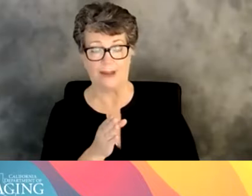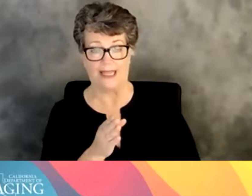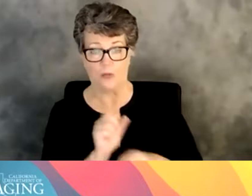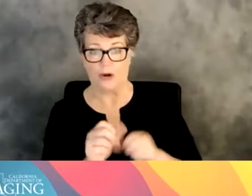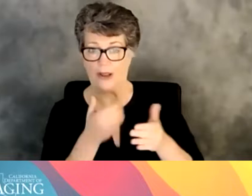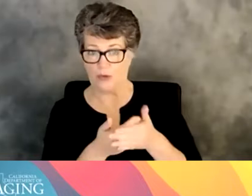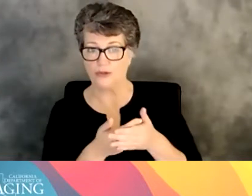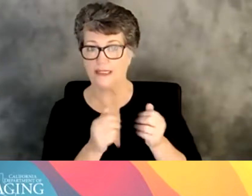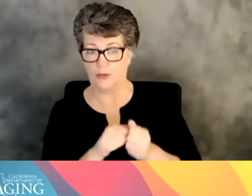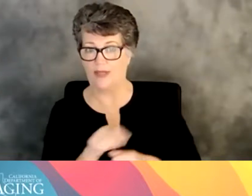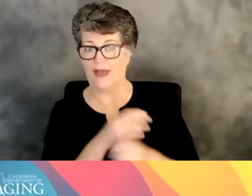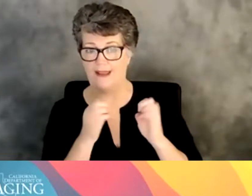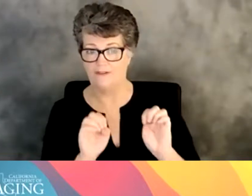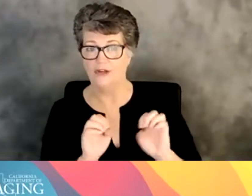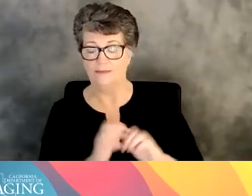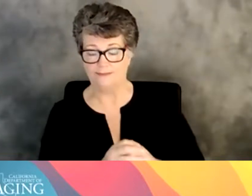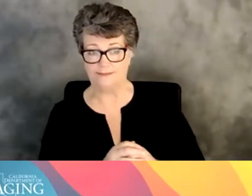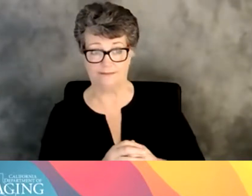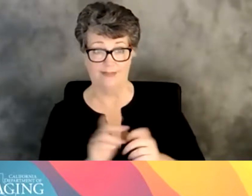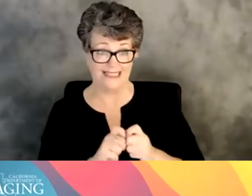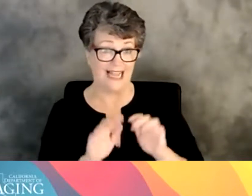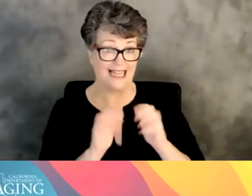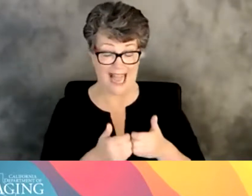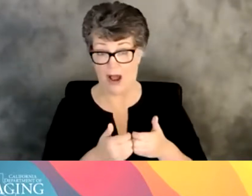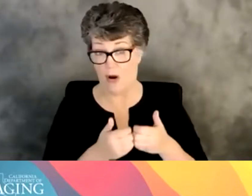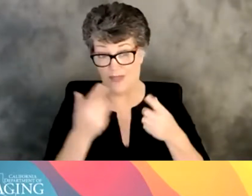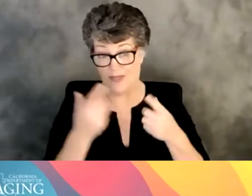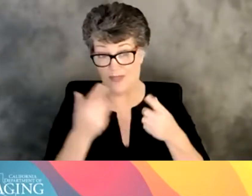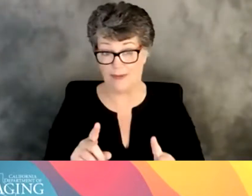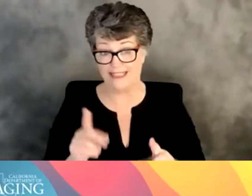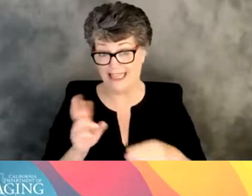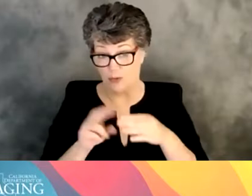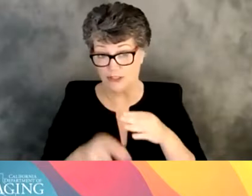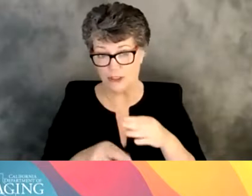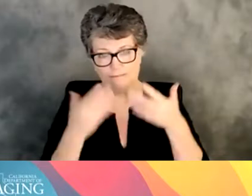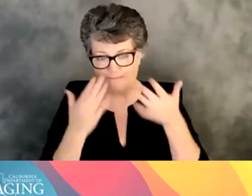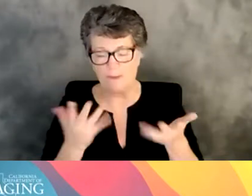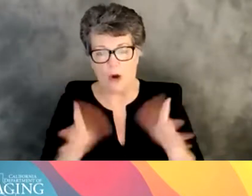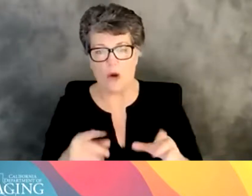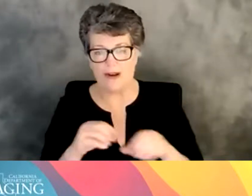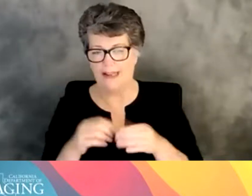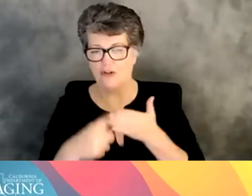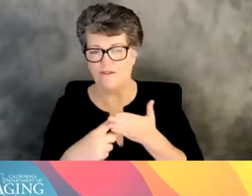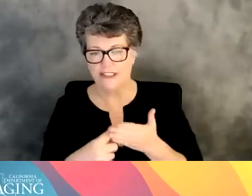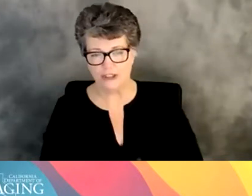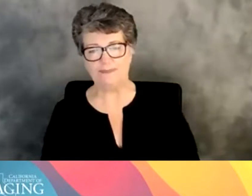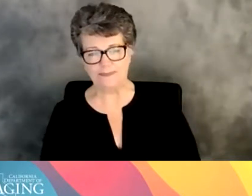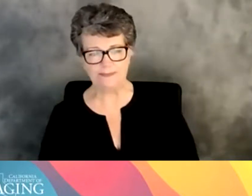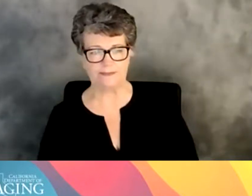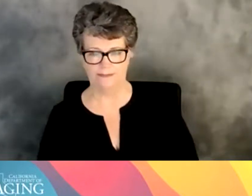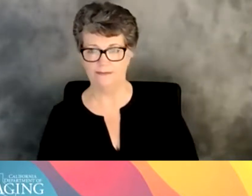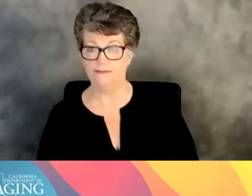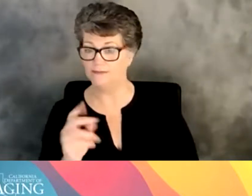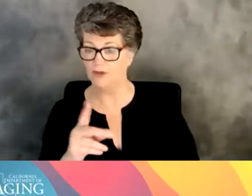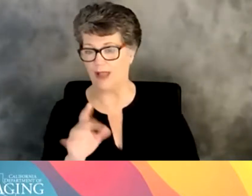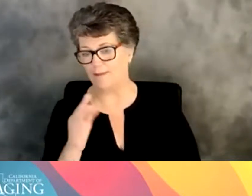that effort, and exactly how that's going to play out, I don't know yet, but we already are in conversations to do just that. Okay, and yeah,